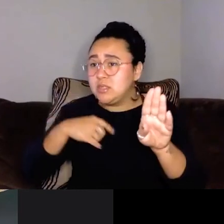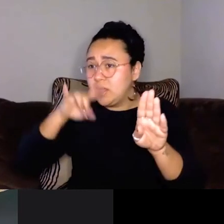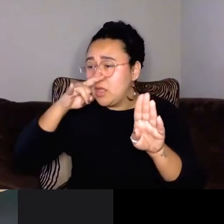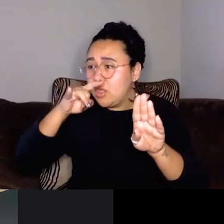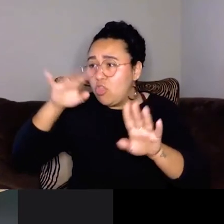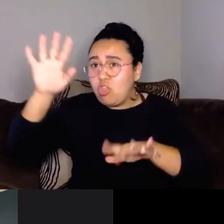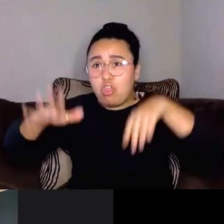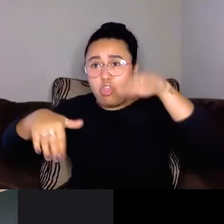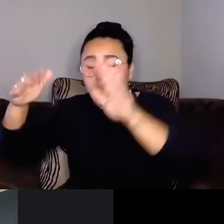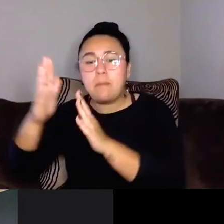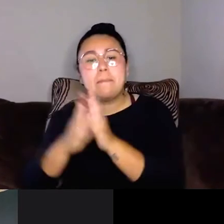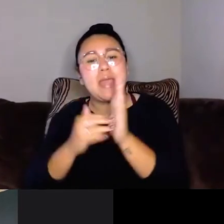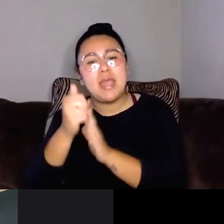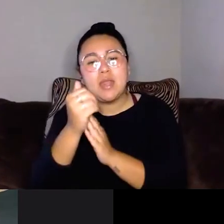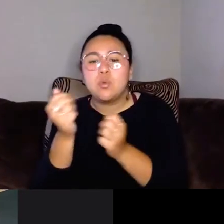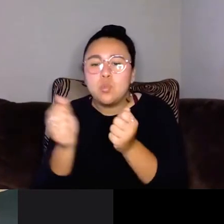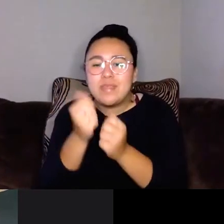sure I got in trouble for that a few times.